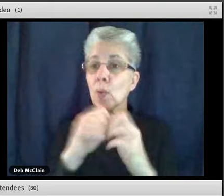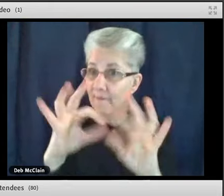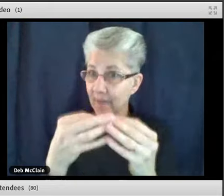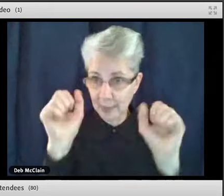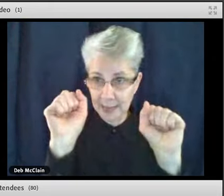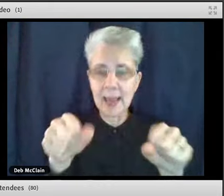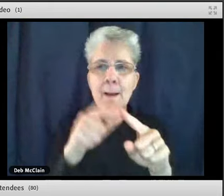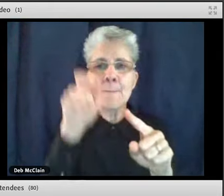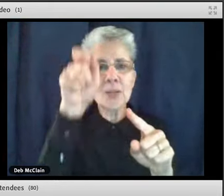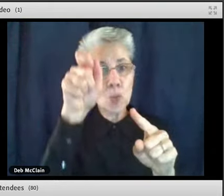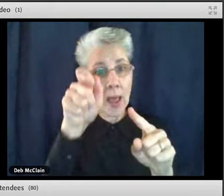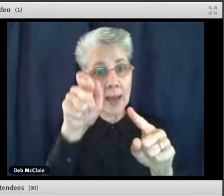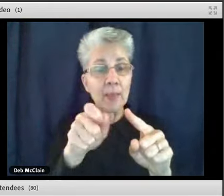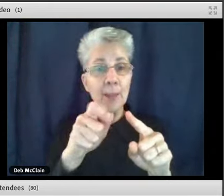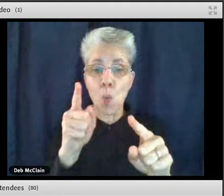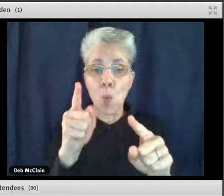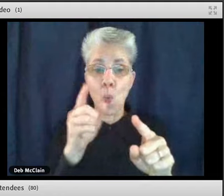box.